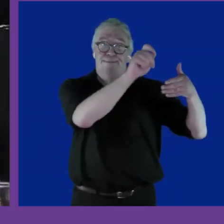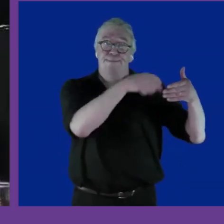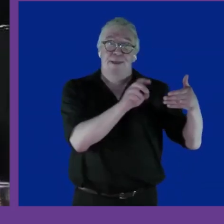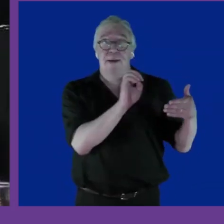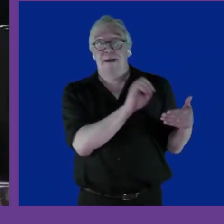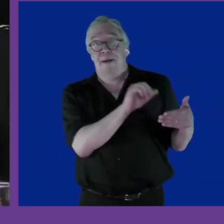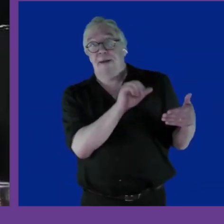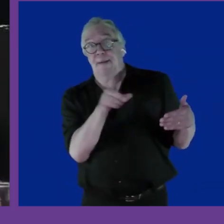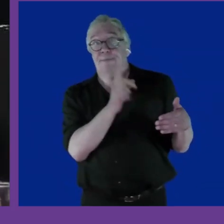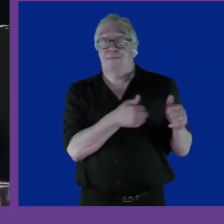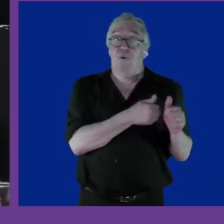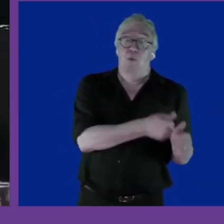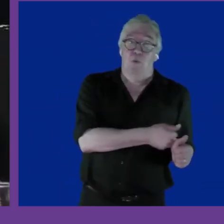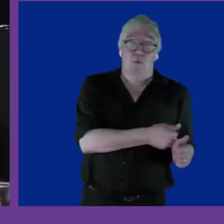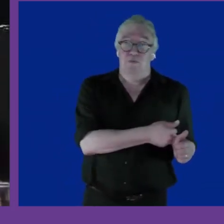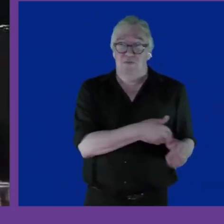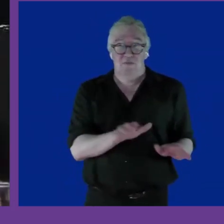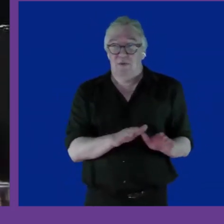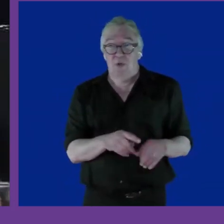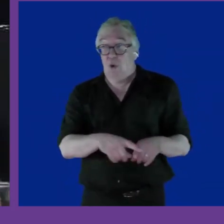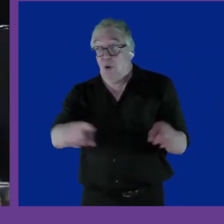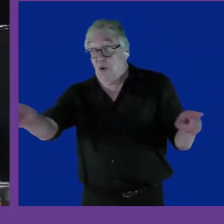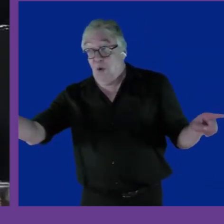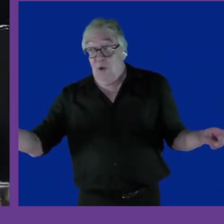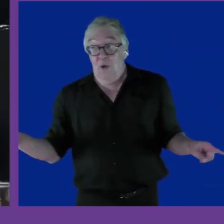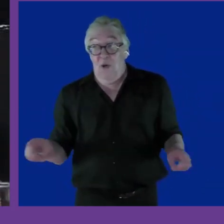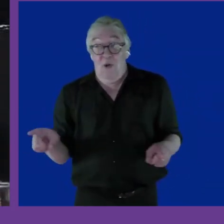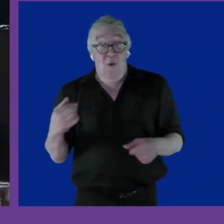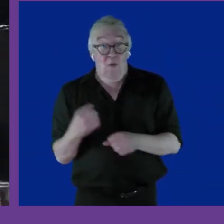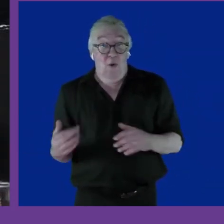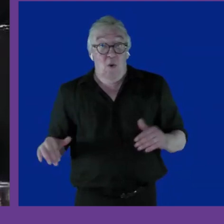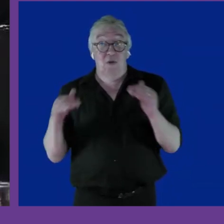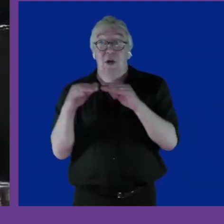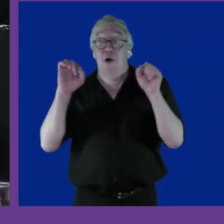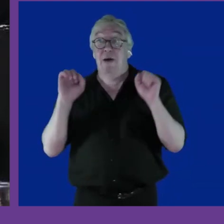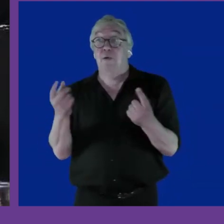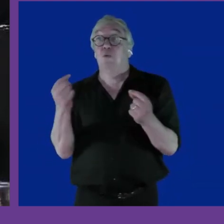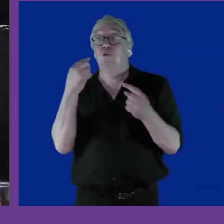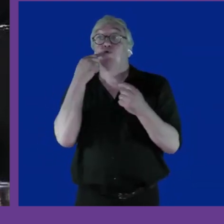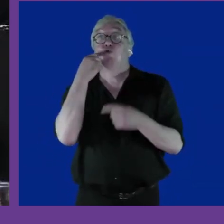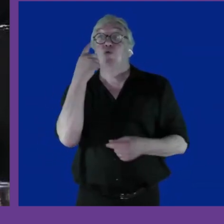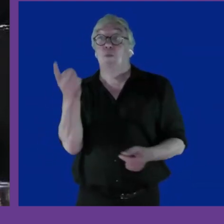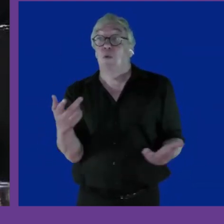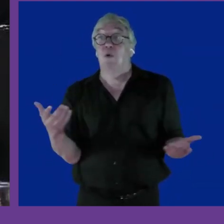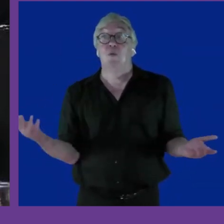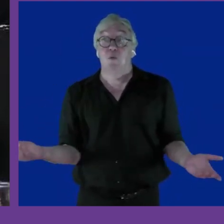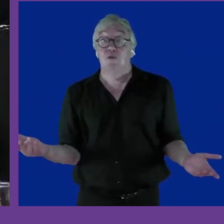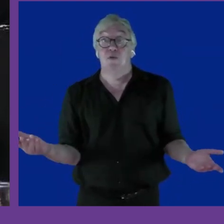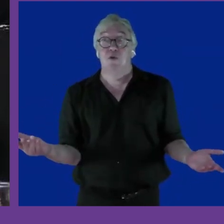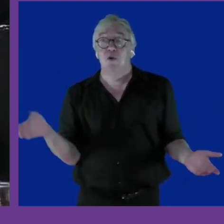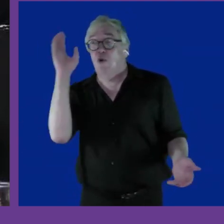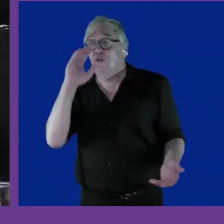what everybody here today who's working in an organization can do tomorrow, is look for